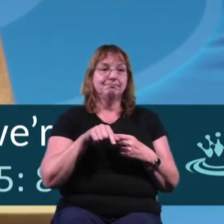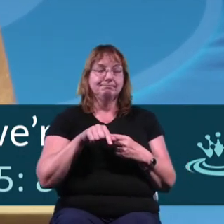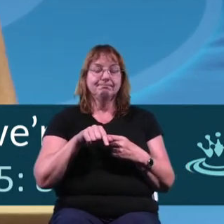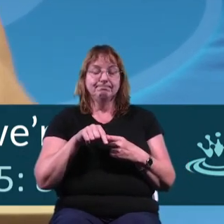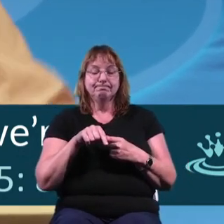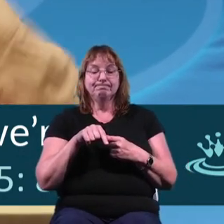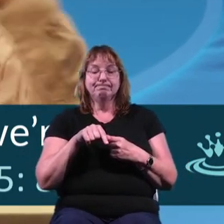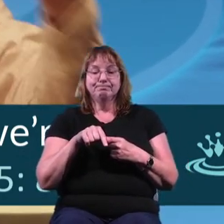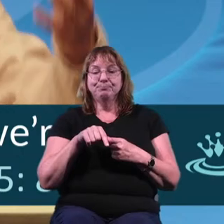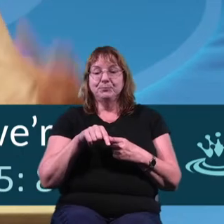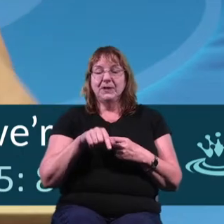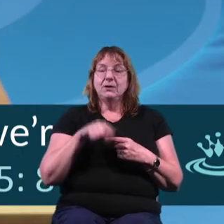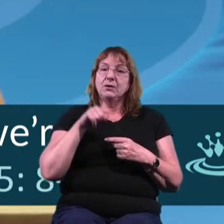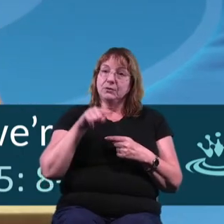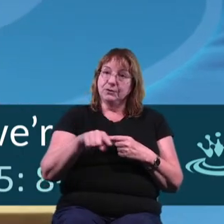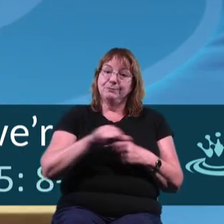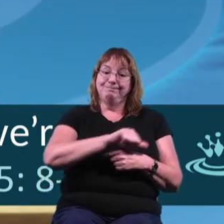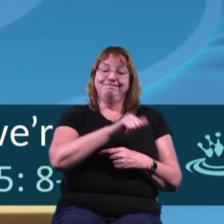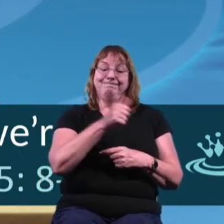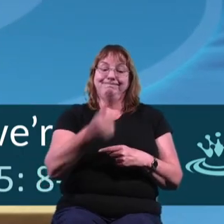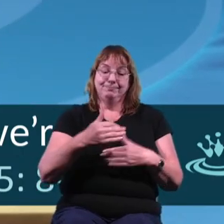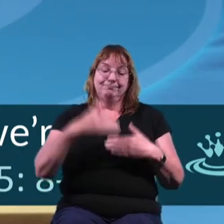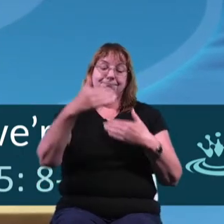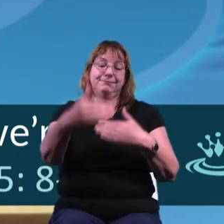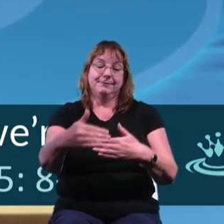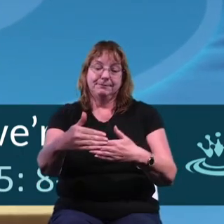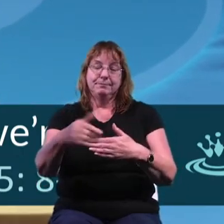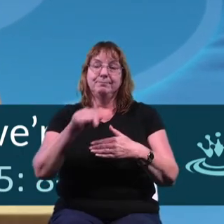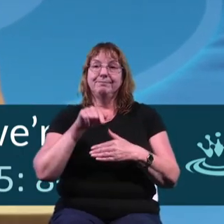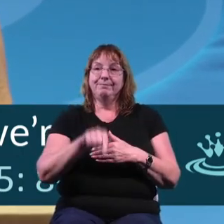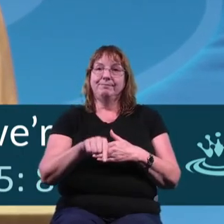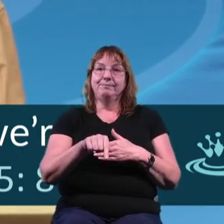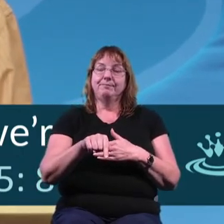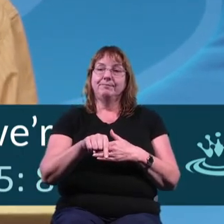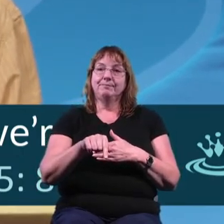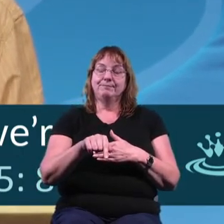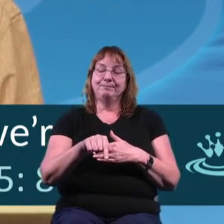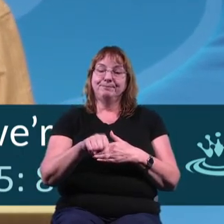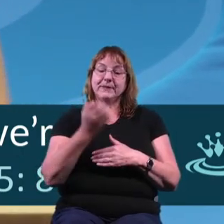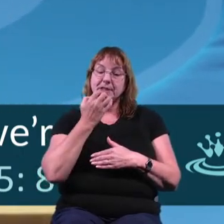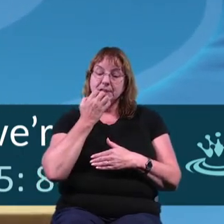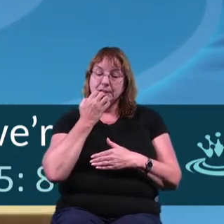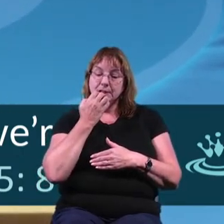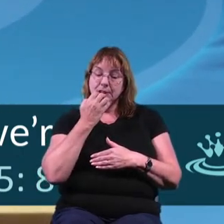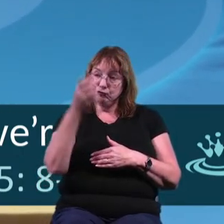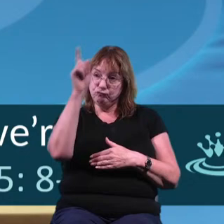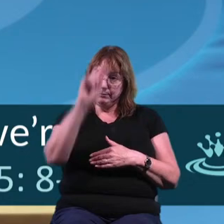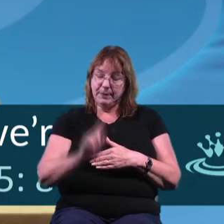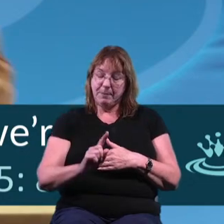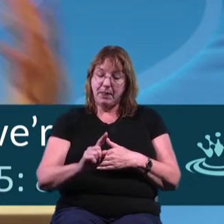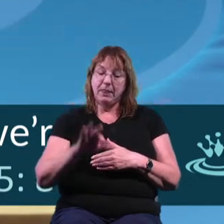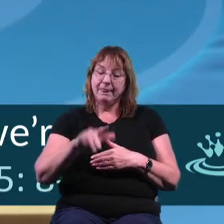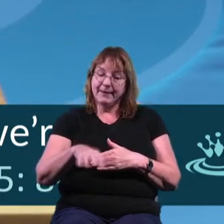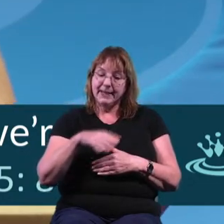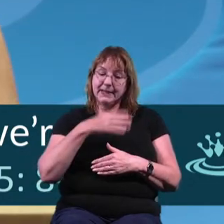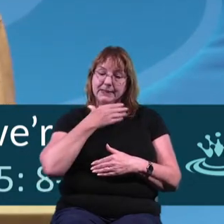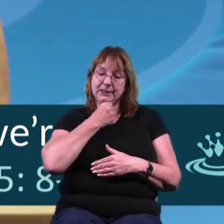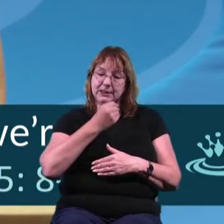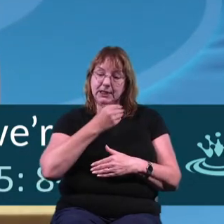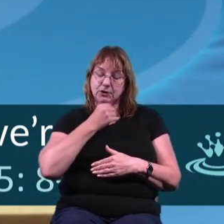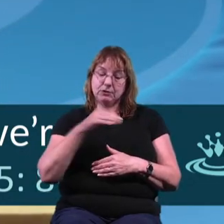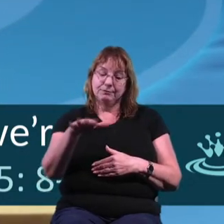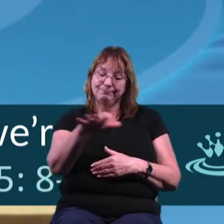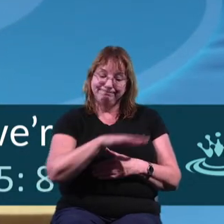passage. So here we are, picking up where we left off. The Israelites are in the desert after being